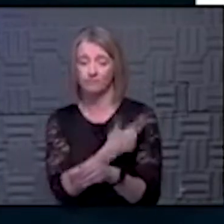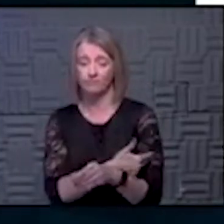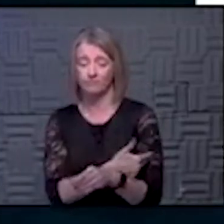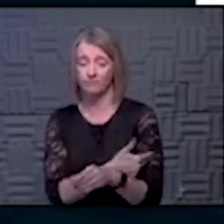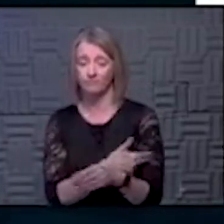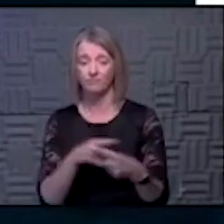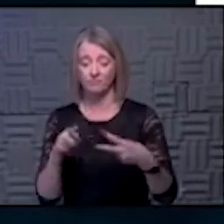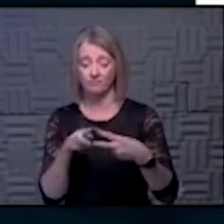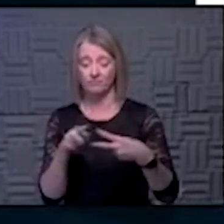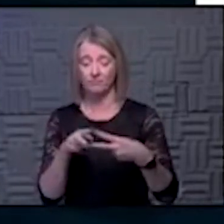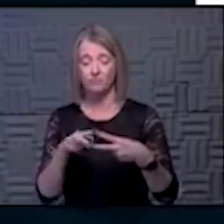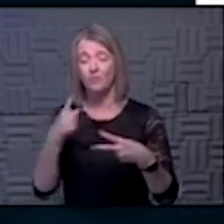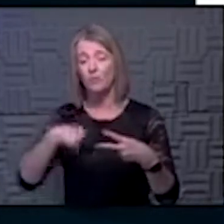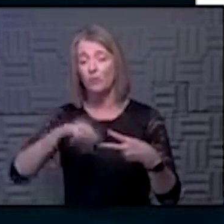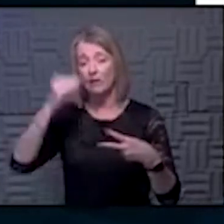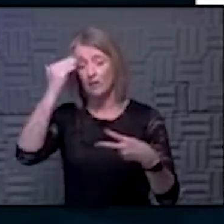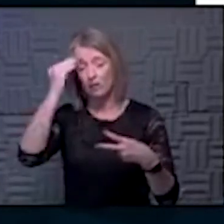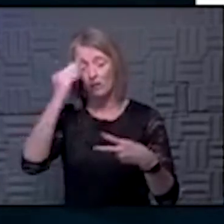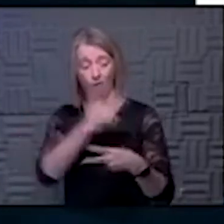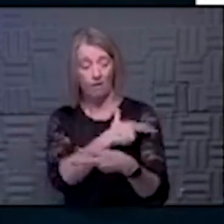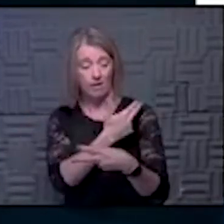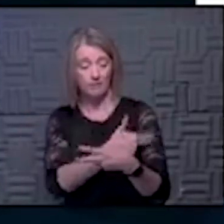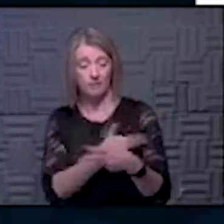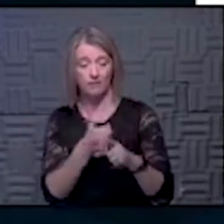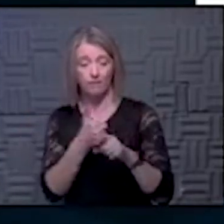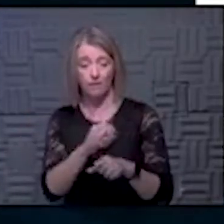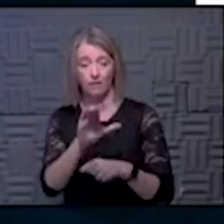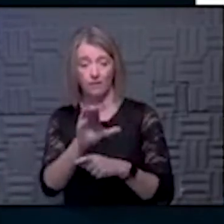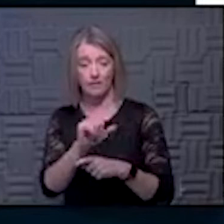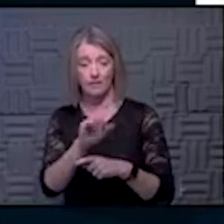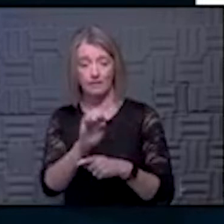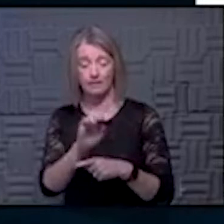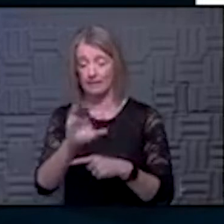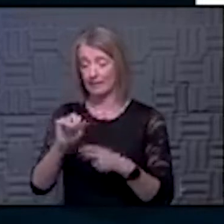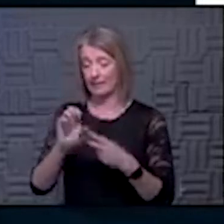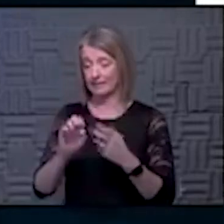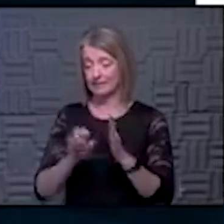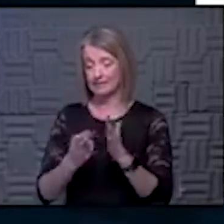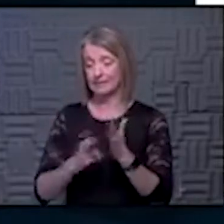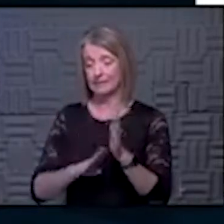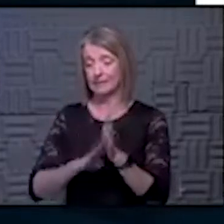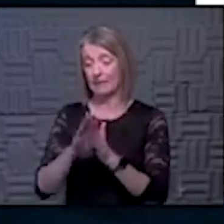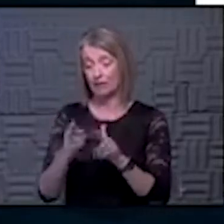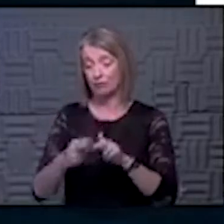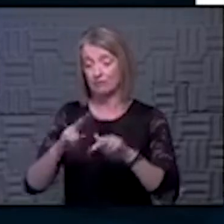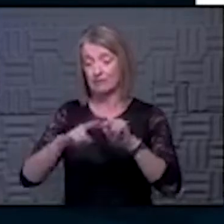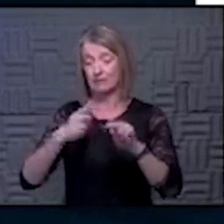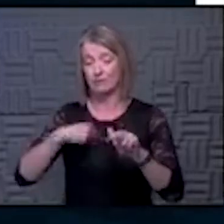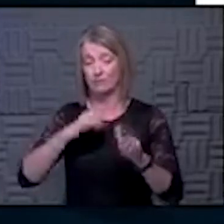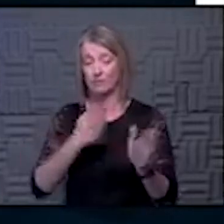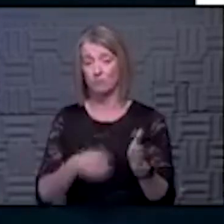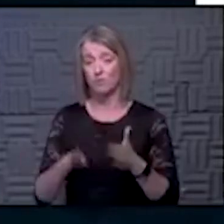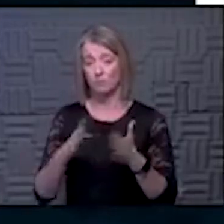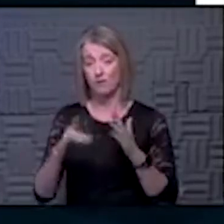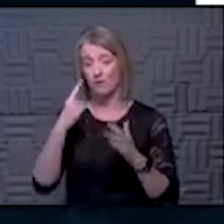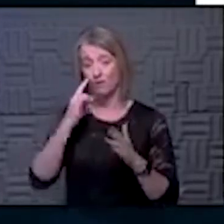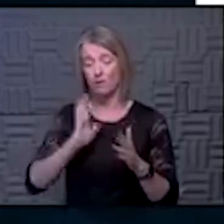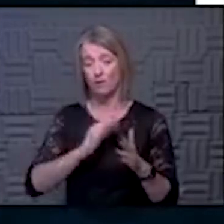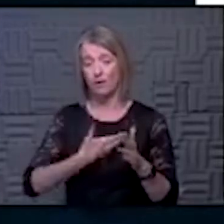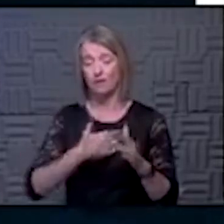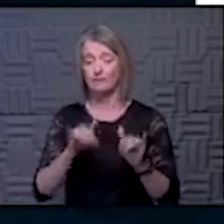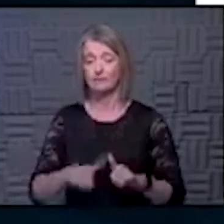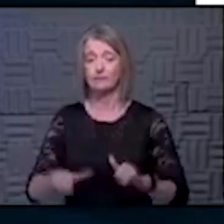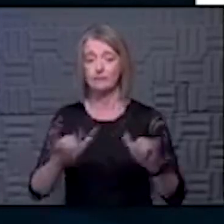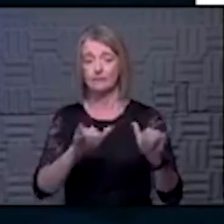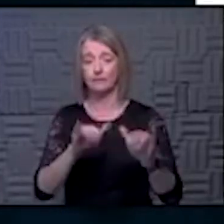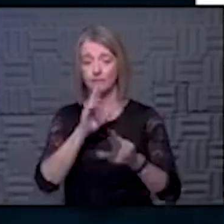it's those two pieces. We know that hospitalizations follow cases. And if cases increase, we have to be prepared for the